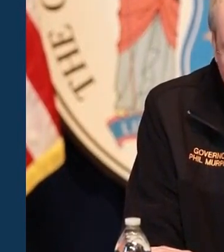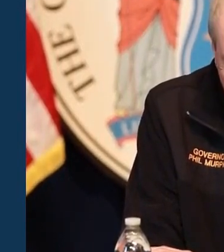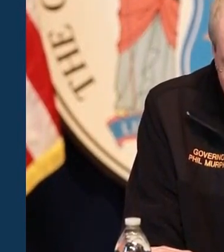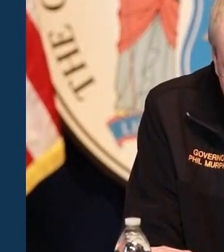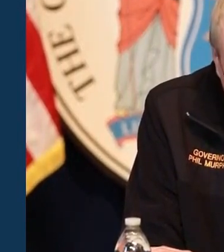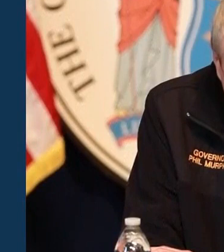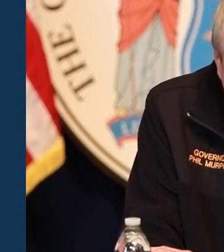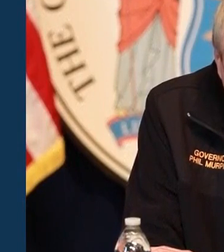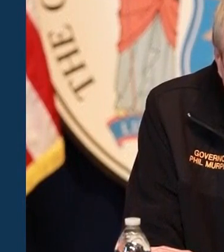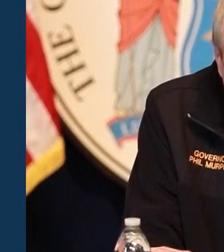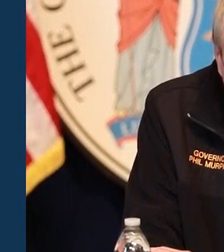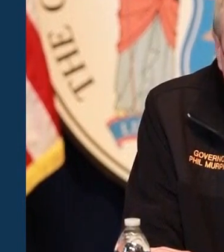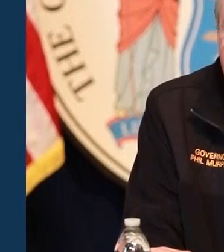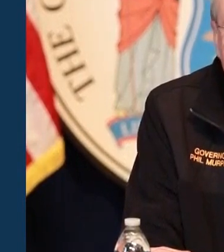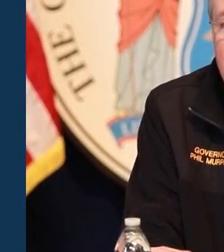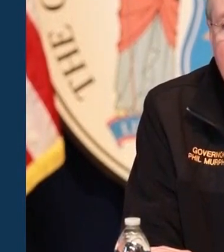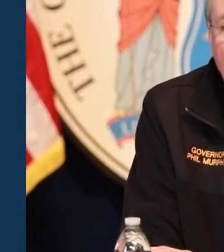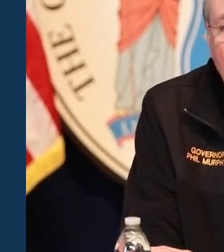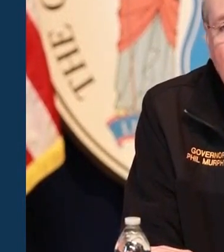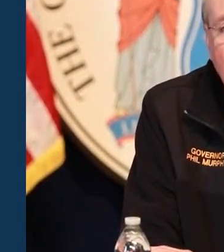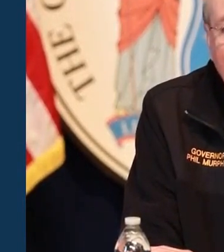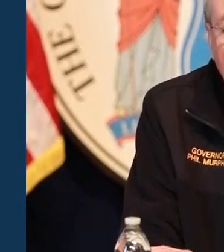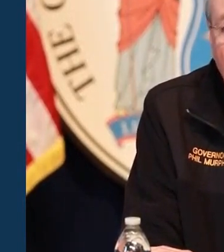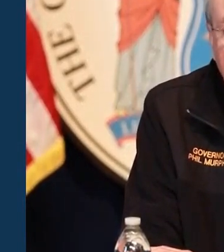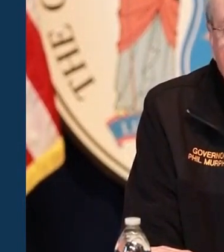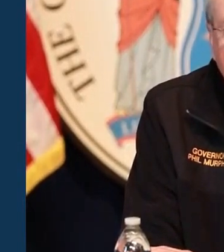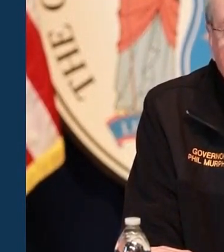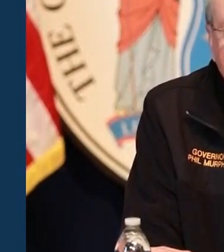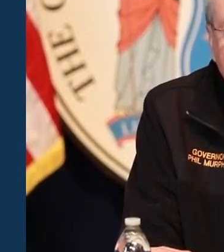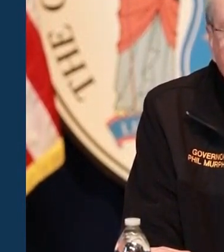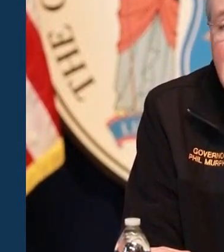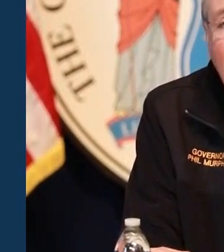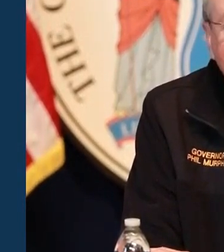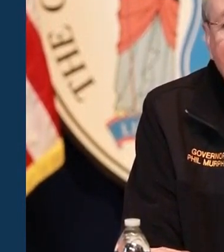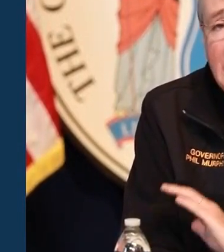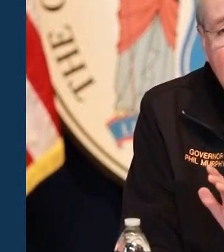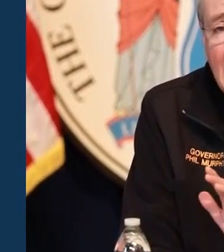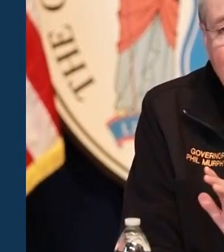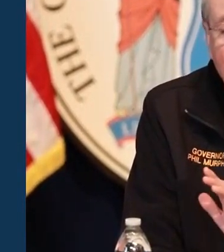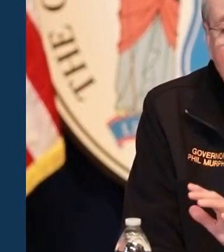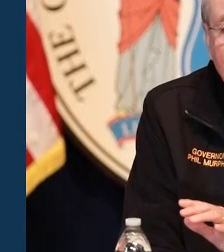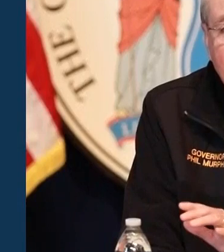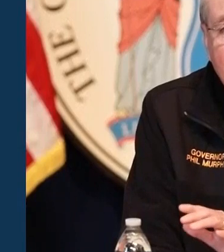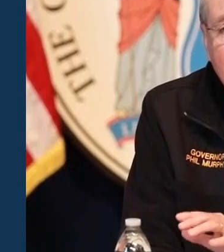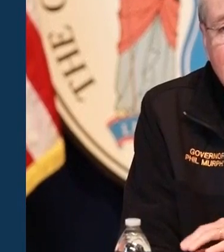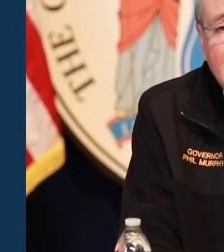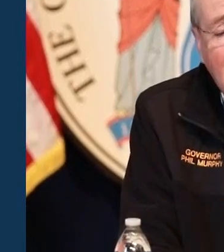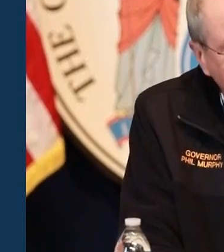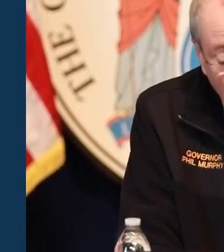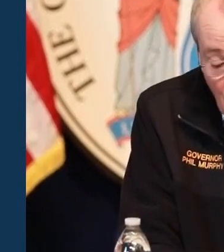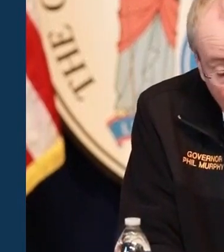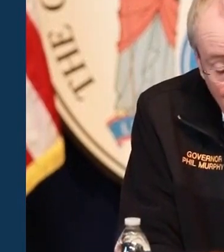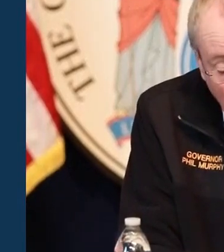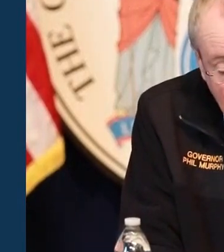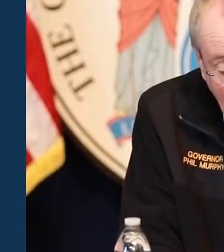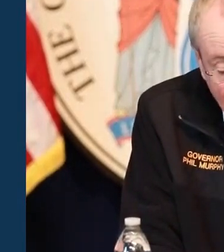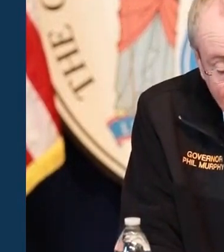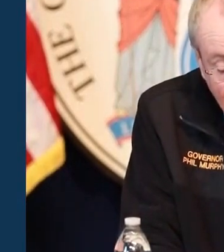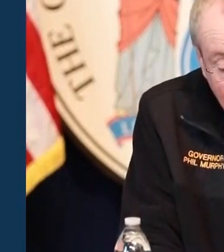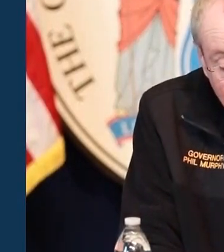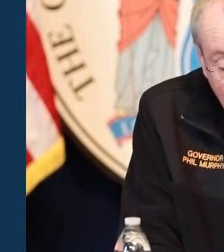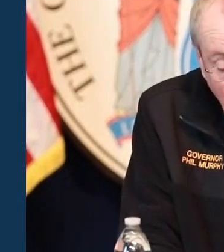children's Easter egg hunts, for family meals with friends. We can't do any of that this year. I feel awful, but